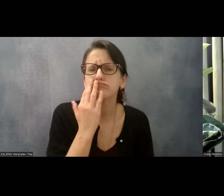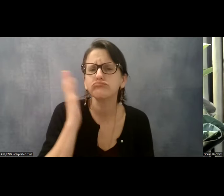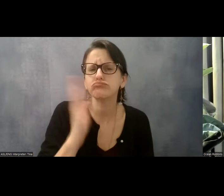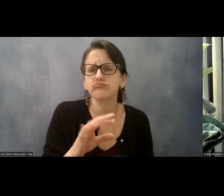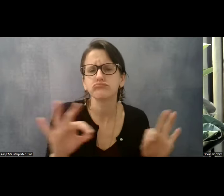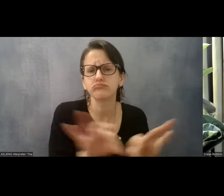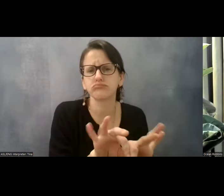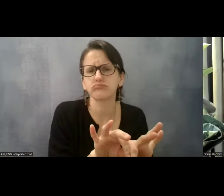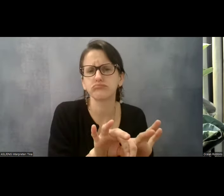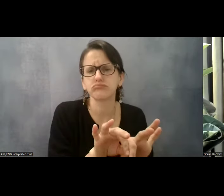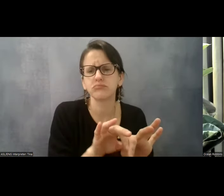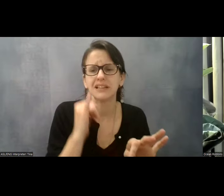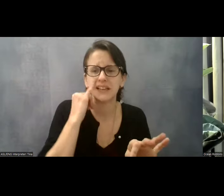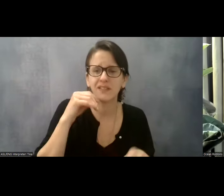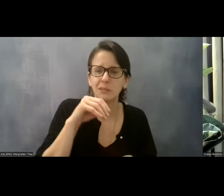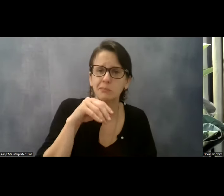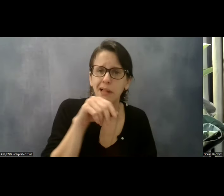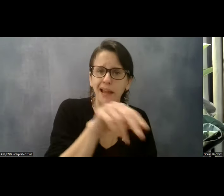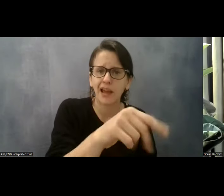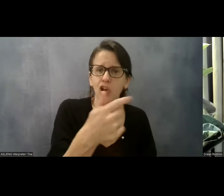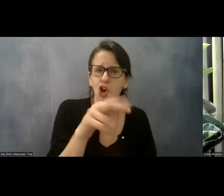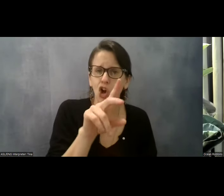garden to feed yourself and your loved ones,